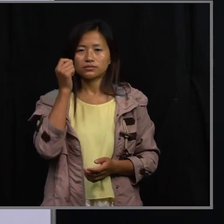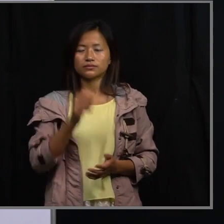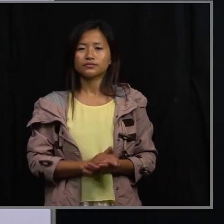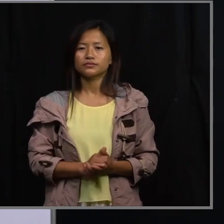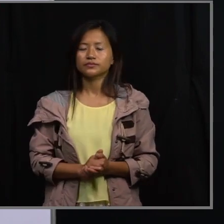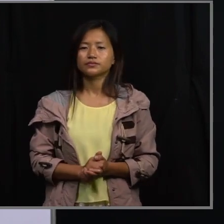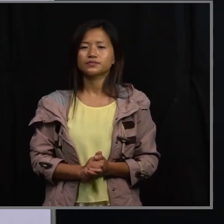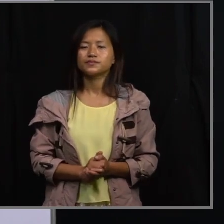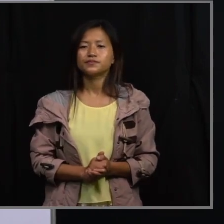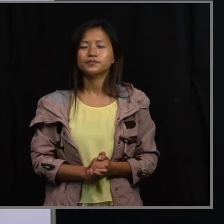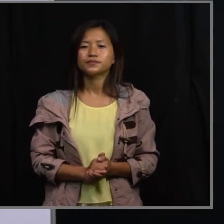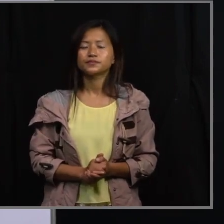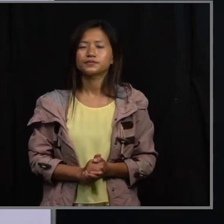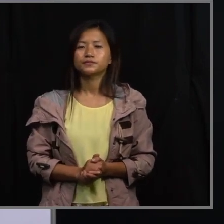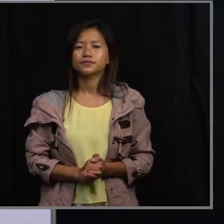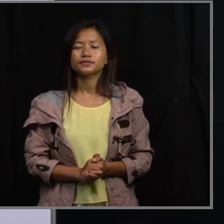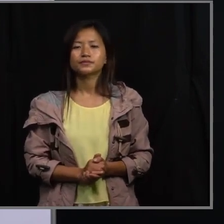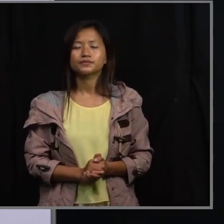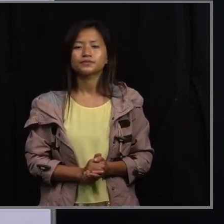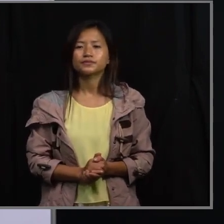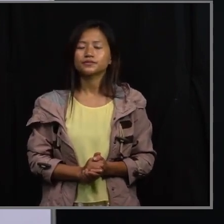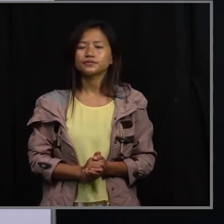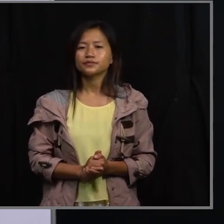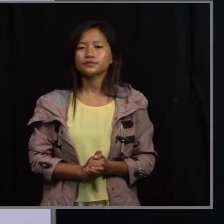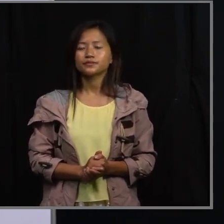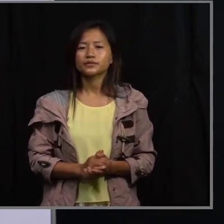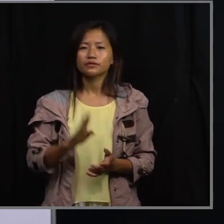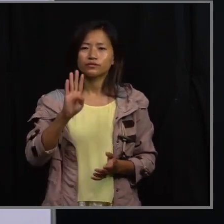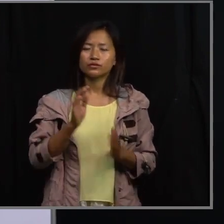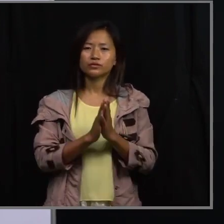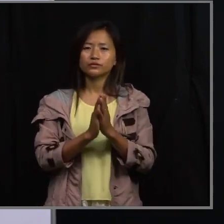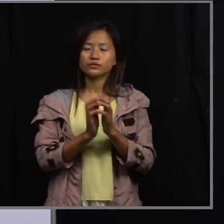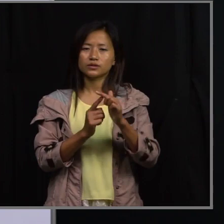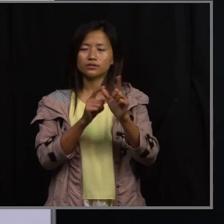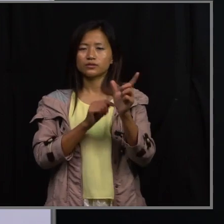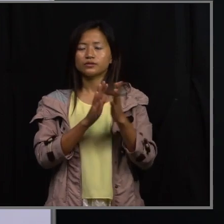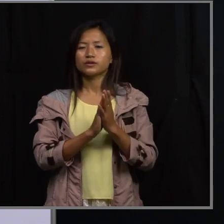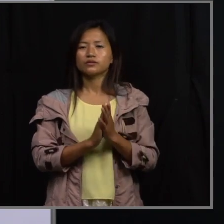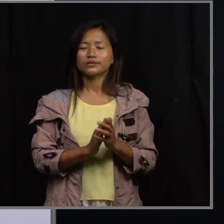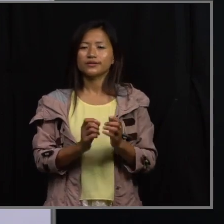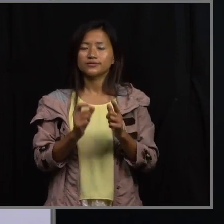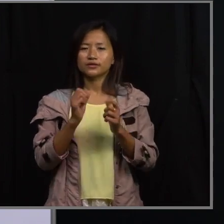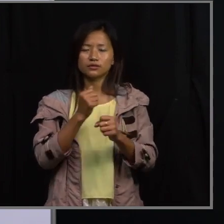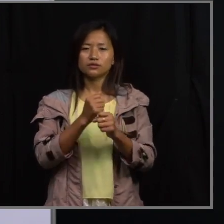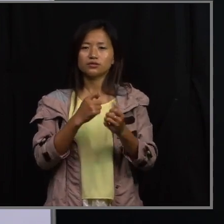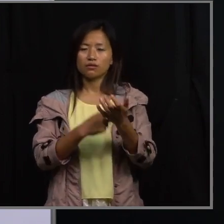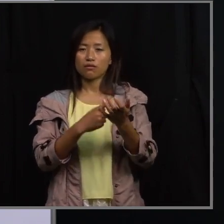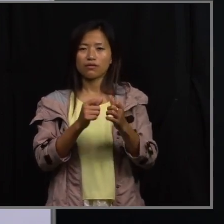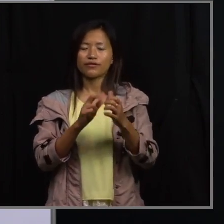so fundamental force, the types of fundamental forces, four types are: number one, gravitational force.